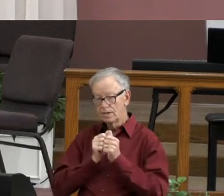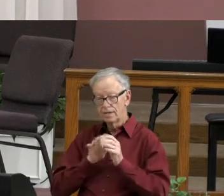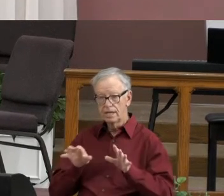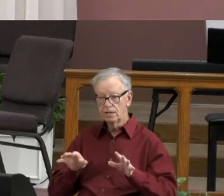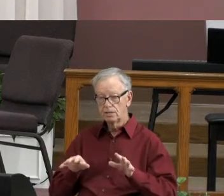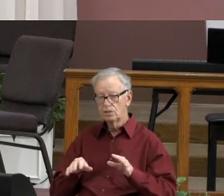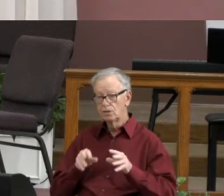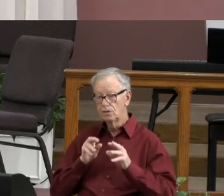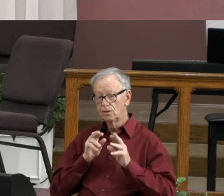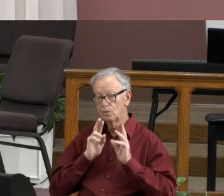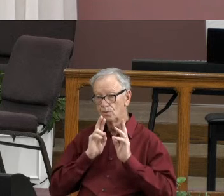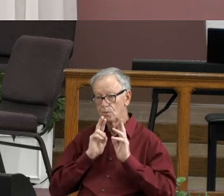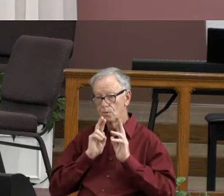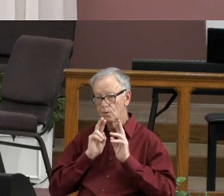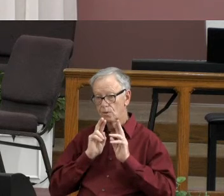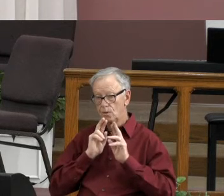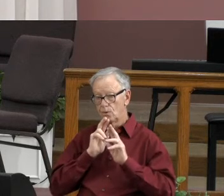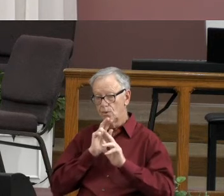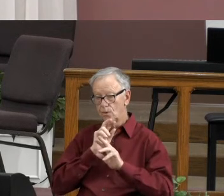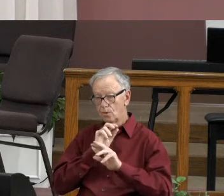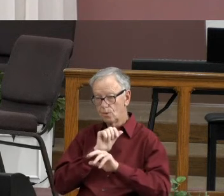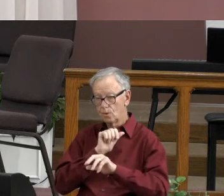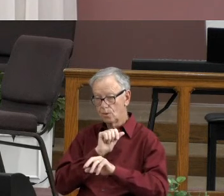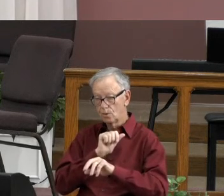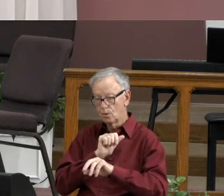of very little worth.